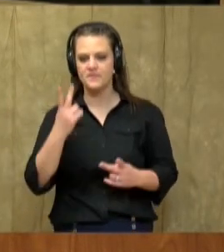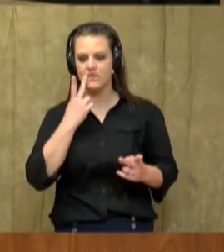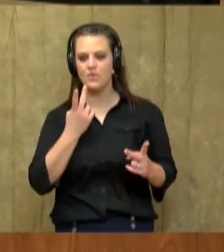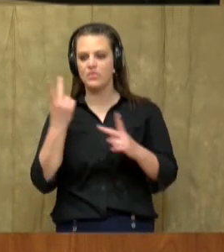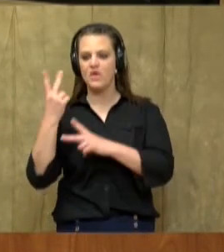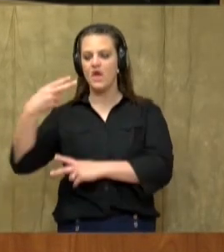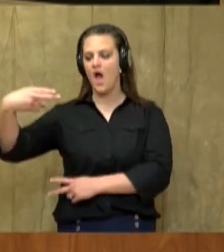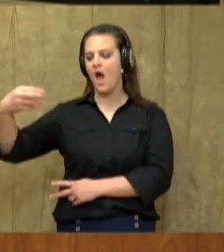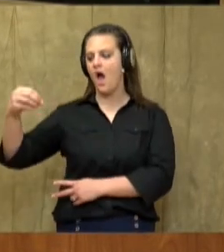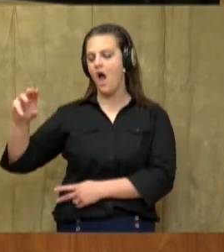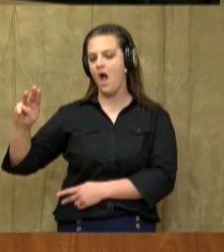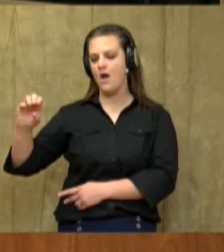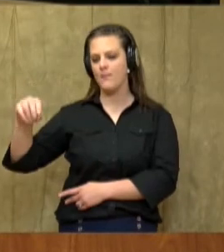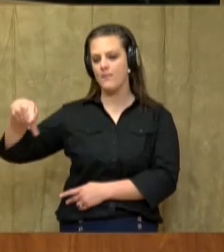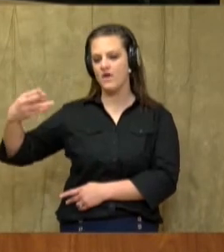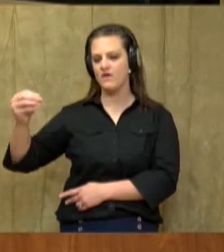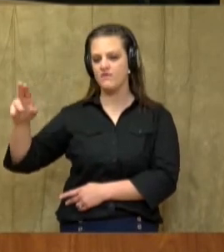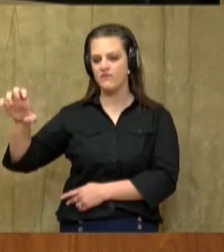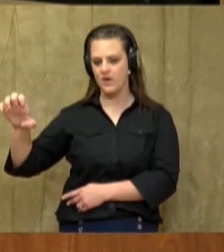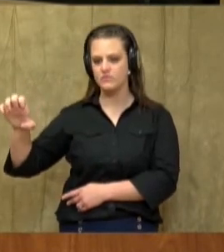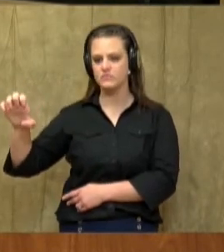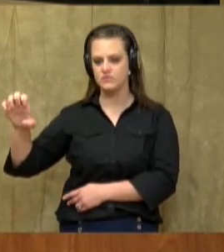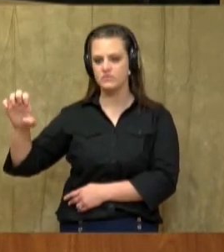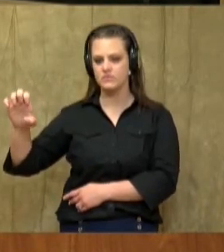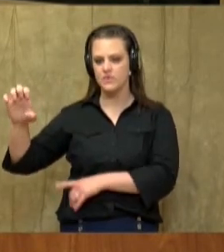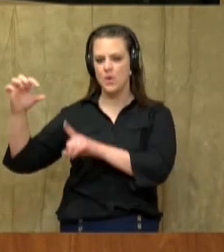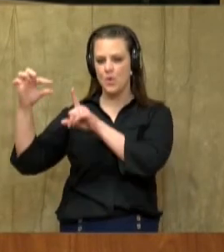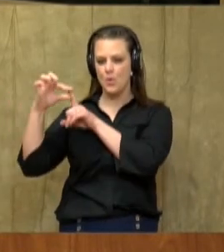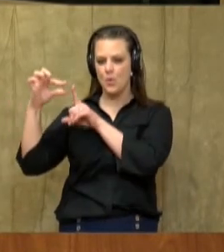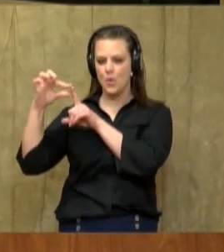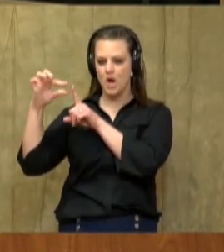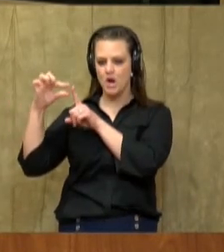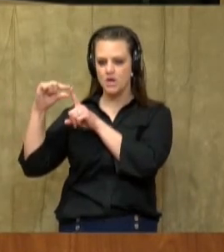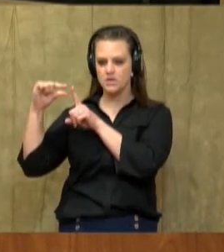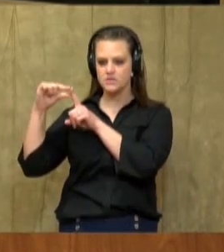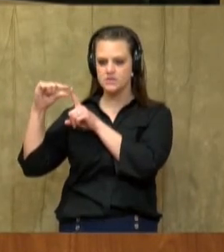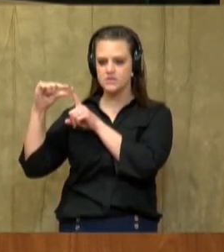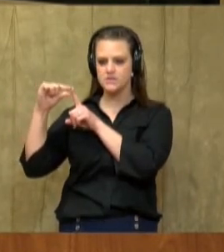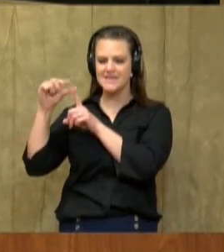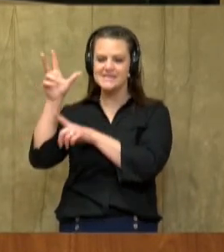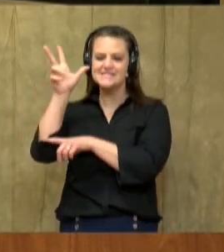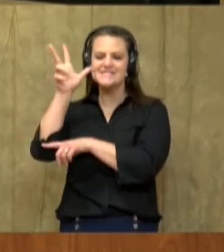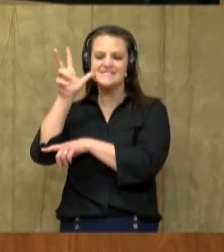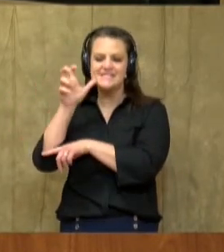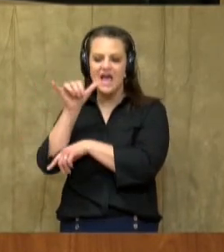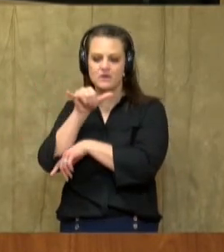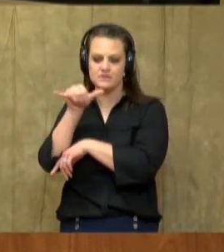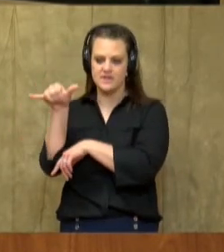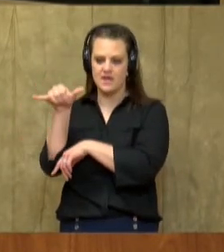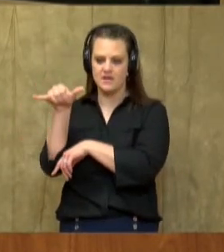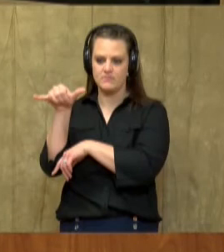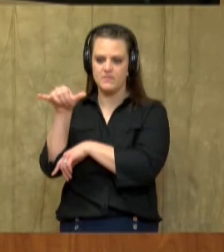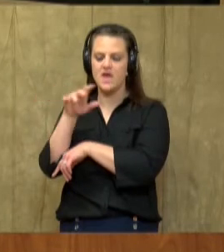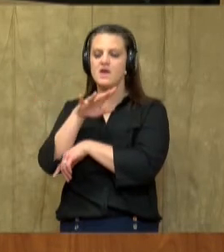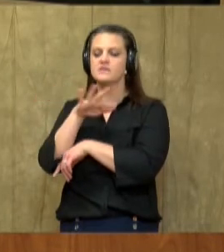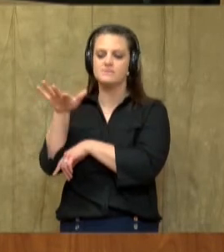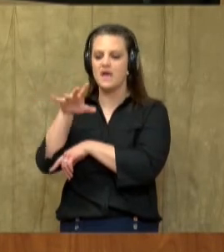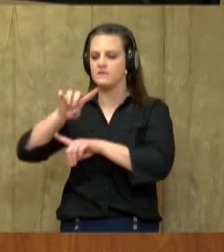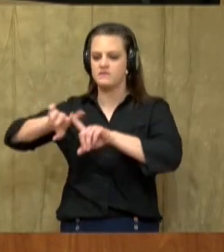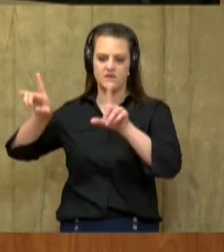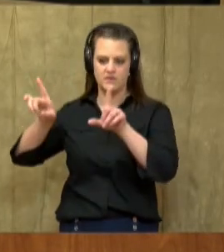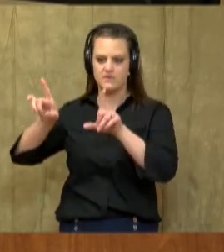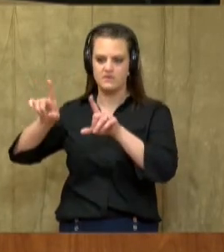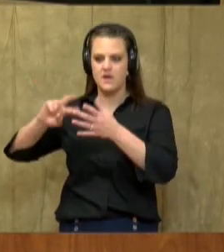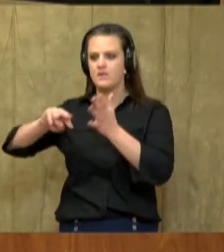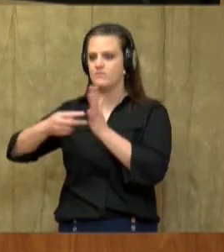the homophones. Remember, now those are words that sound alike, but they're spelled different and they have different meanings.